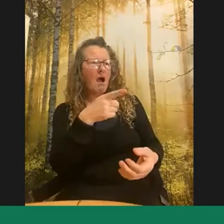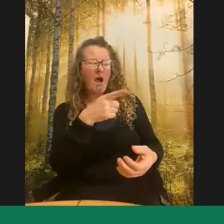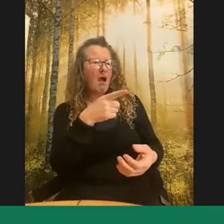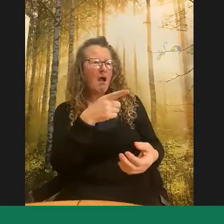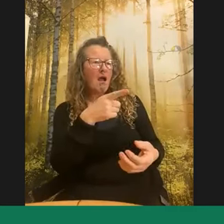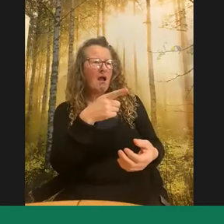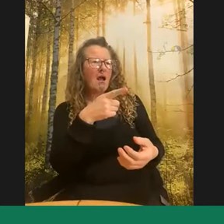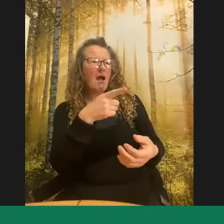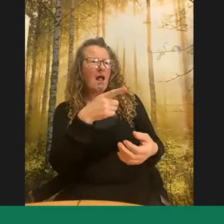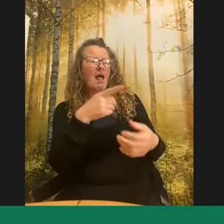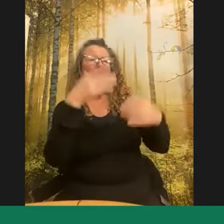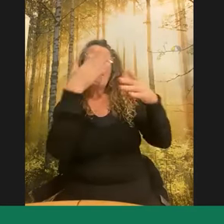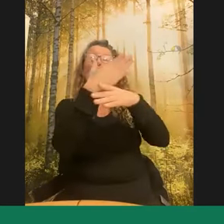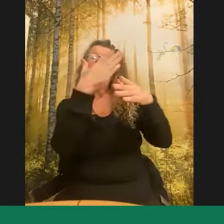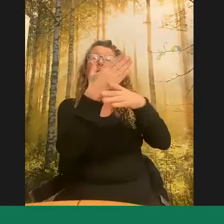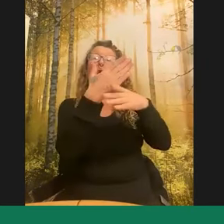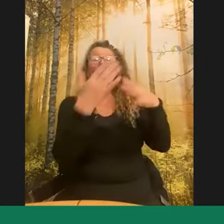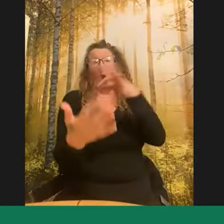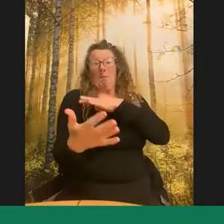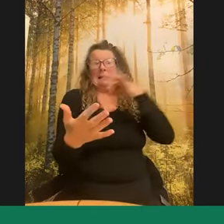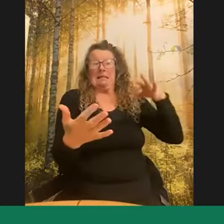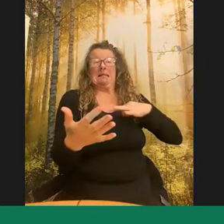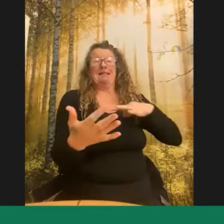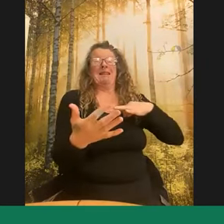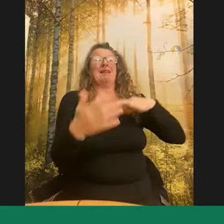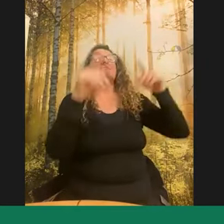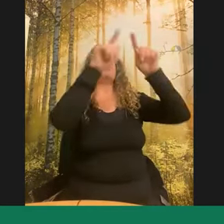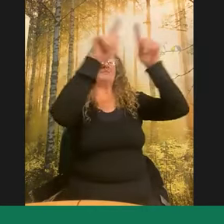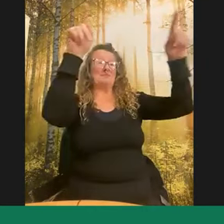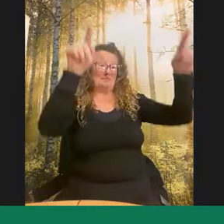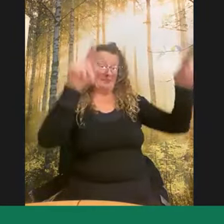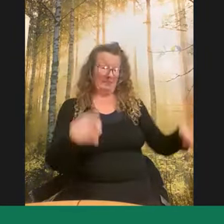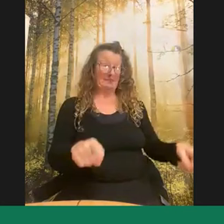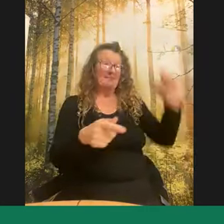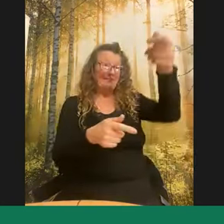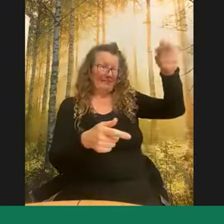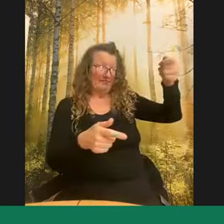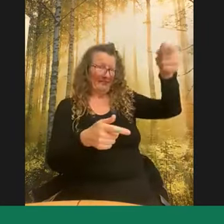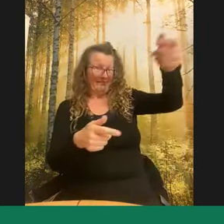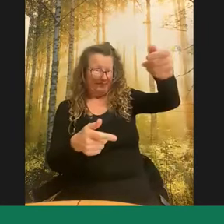that work on medicine. It's been read so many different ways, but I don't think anyone's really brought